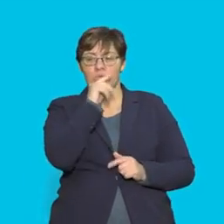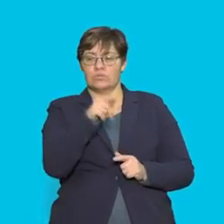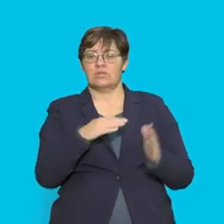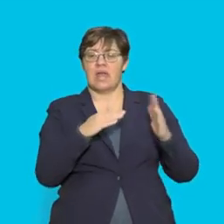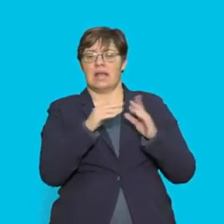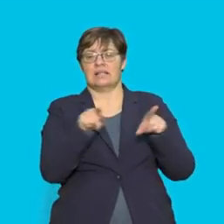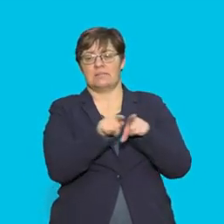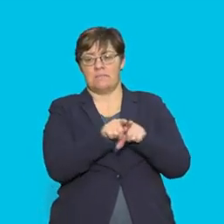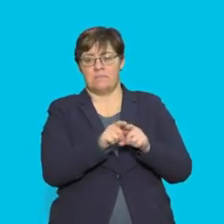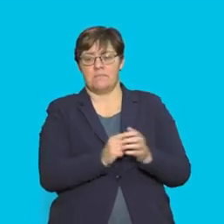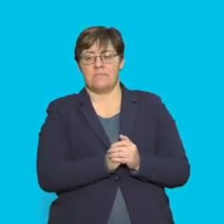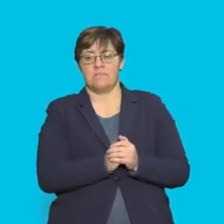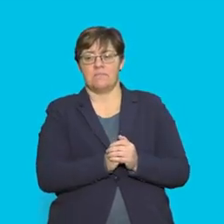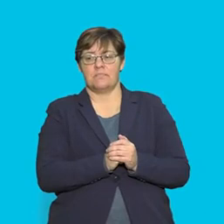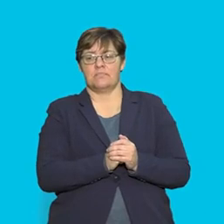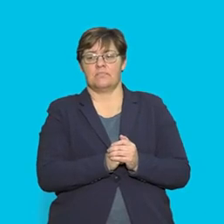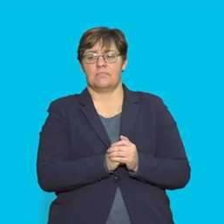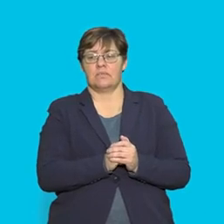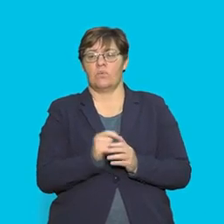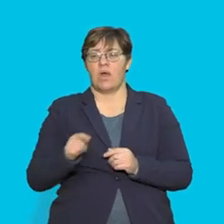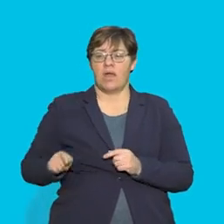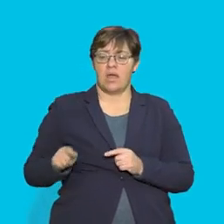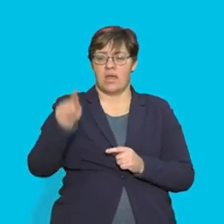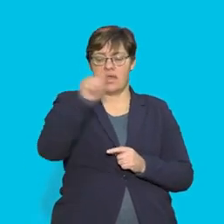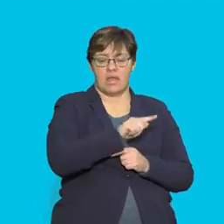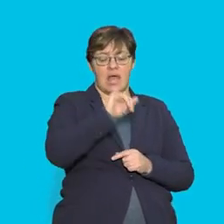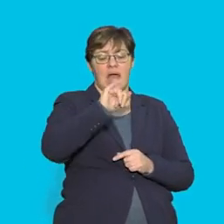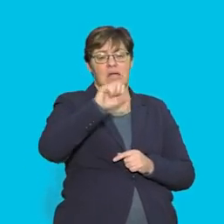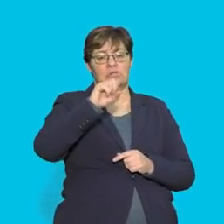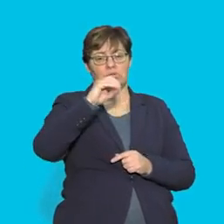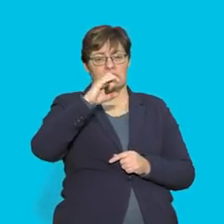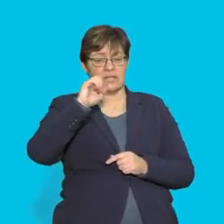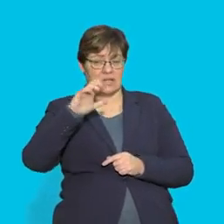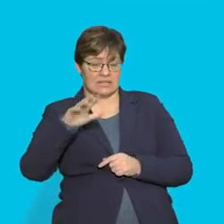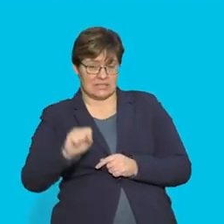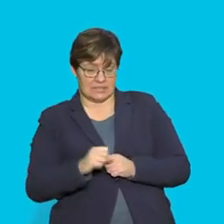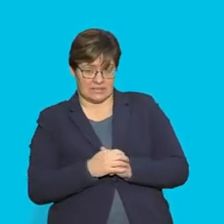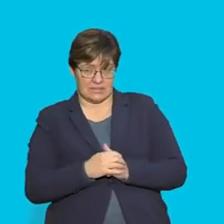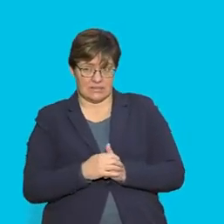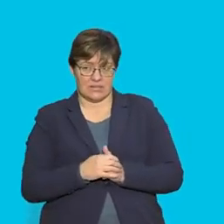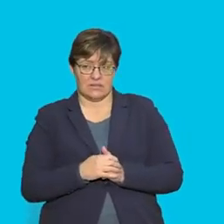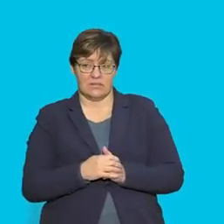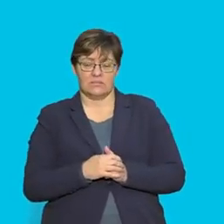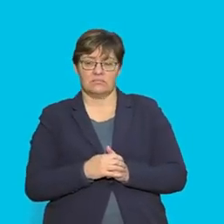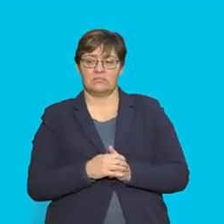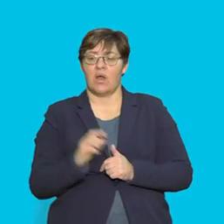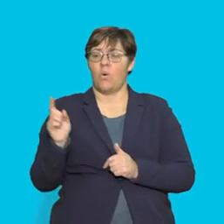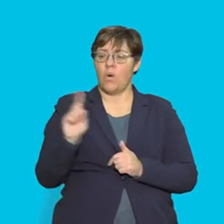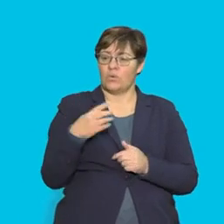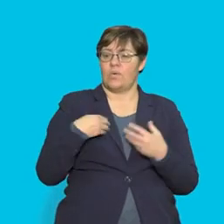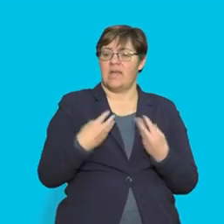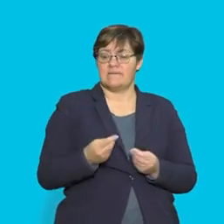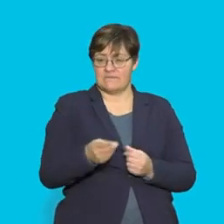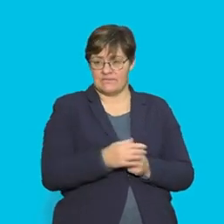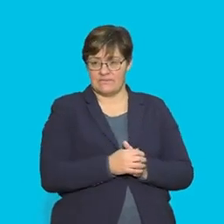here because this triangle will be an isosceles triangle that I have. So that's what you will therefore need to